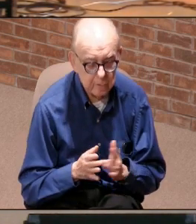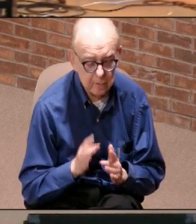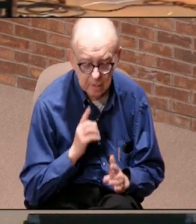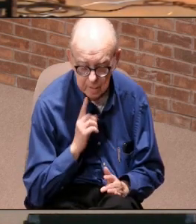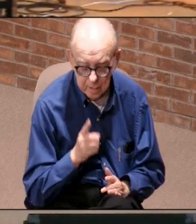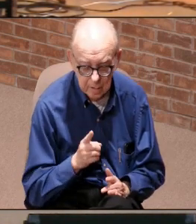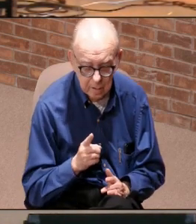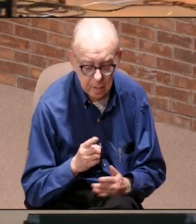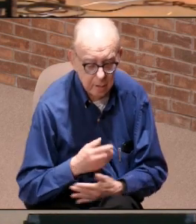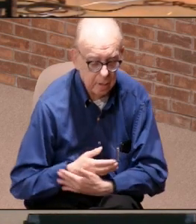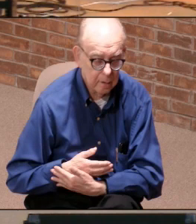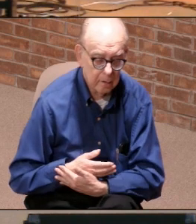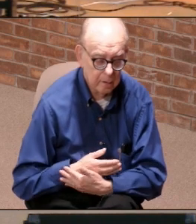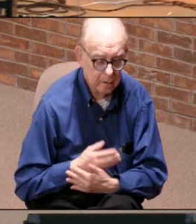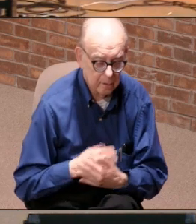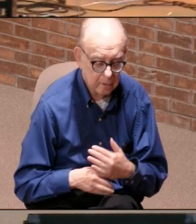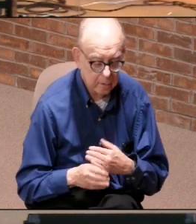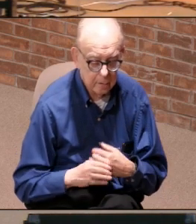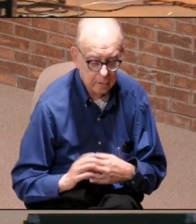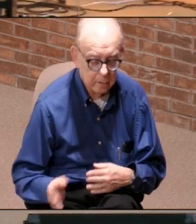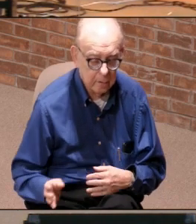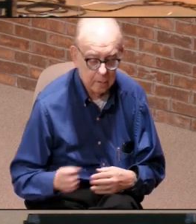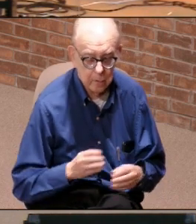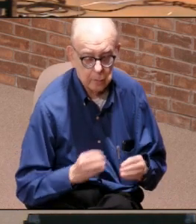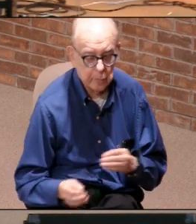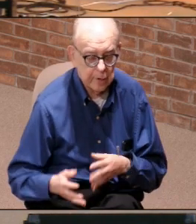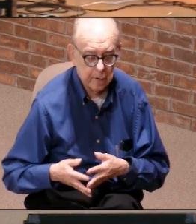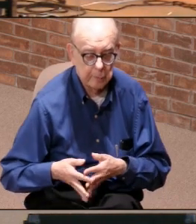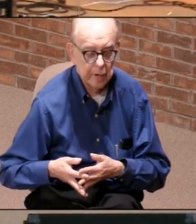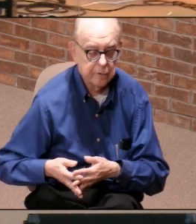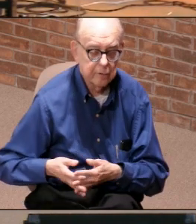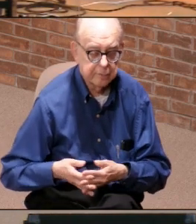this little baby that they wrap up on Christmas and put in a manger.